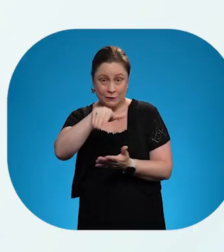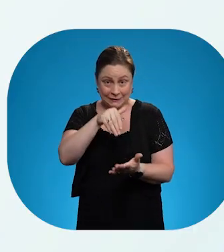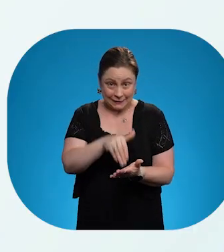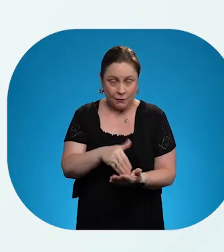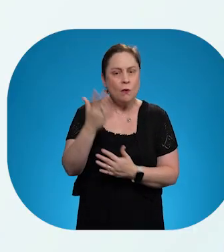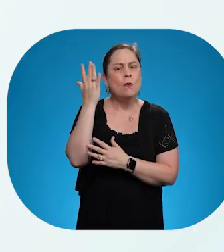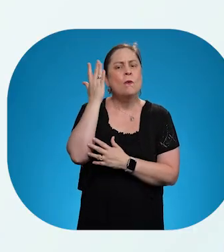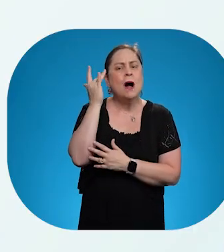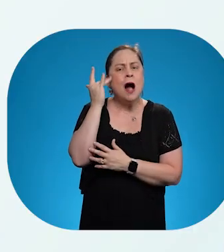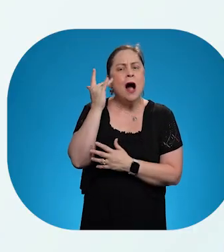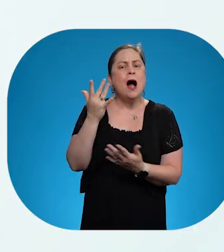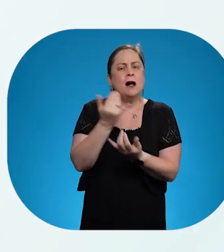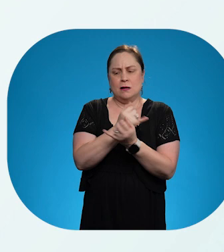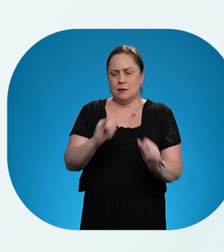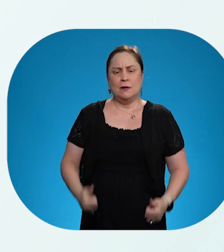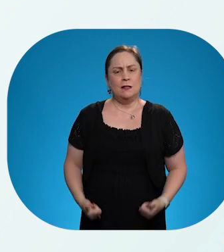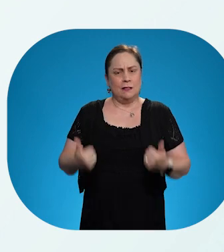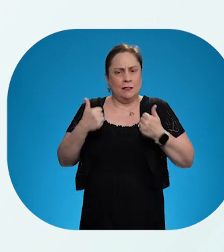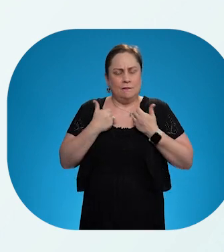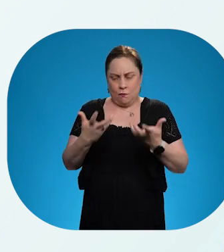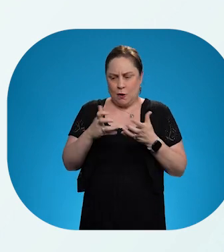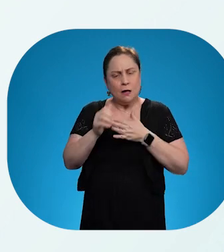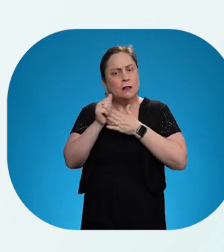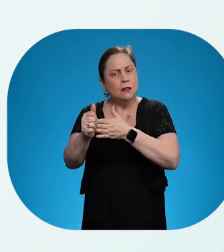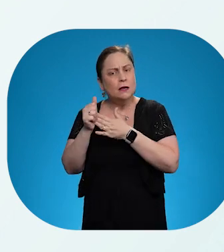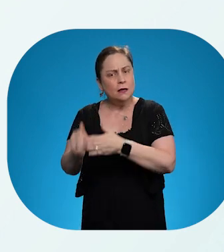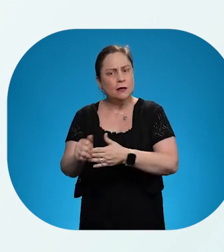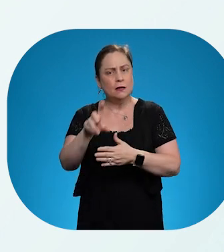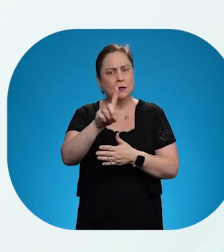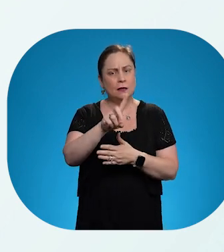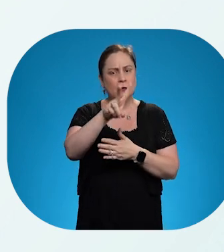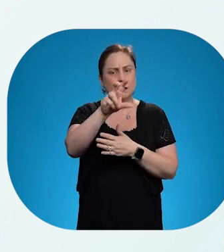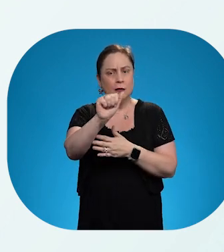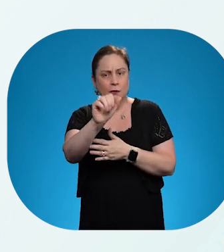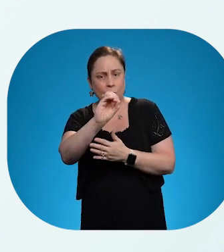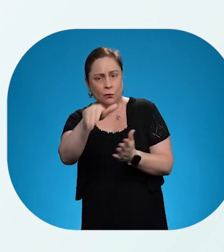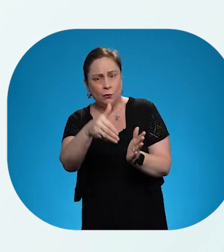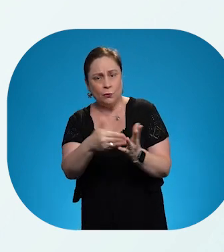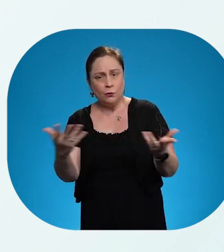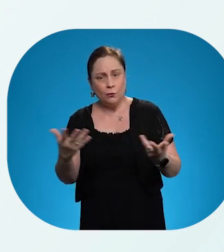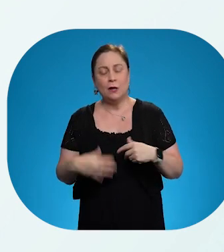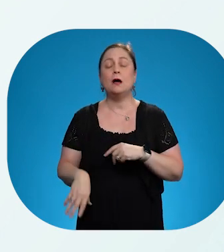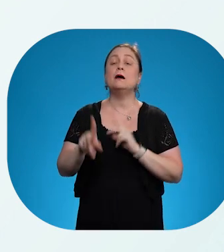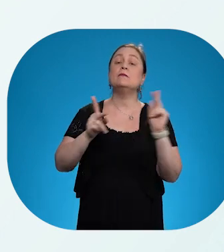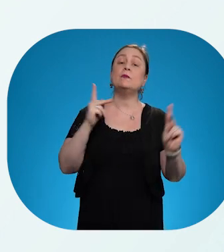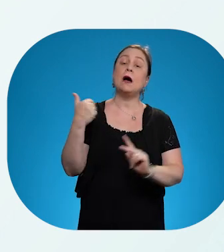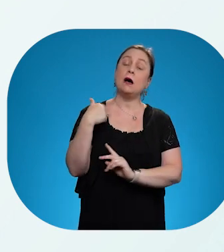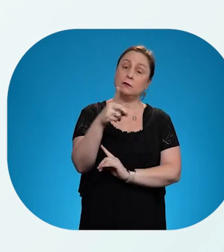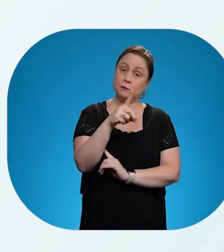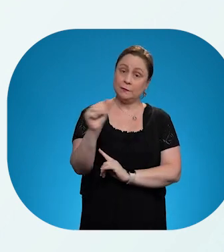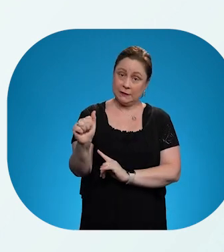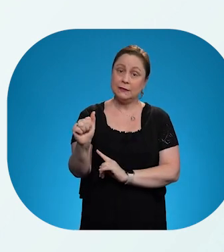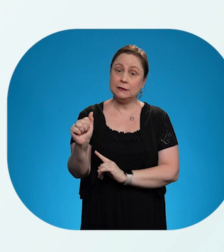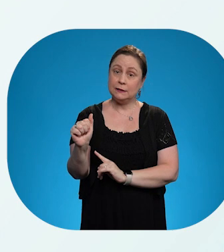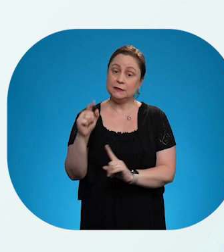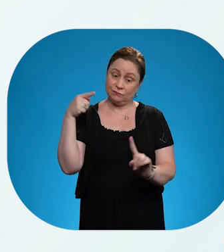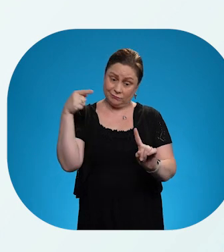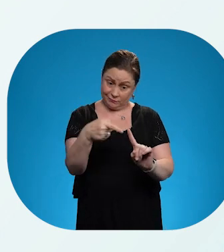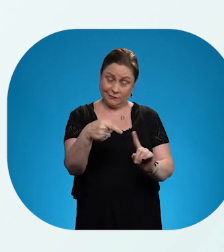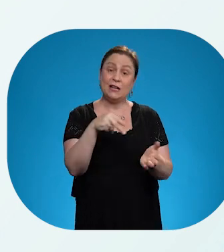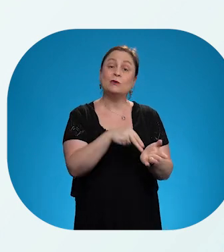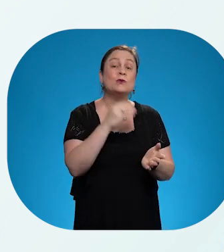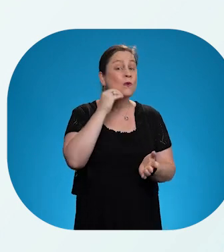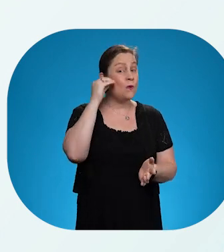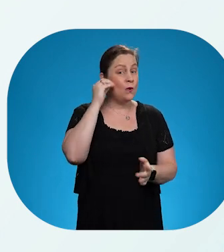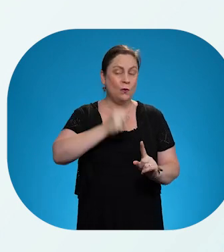take the initiative to lead the efforts of the DVAO Center? As we all know, people with disabilities, especially those in nursing homes, were